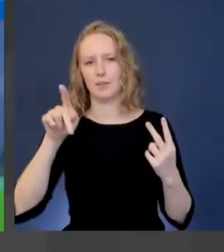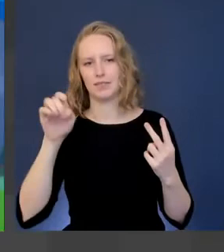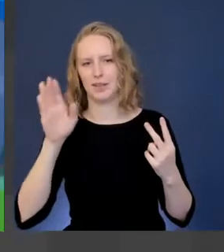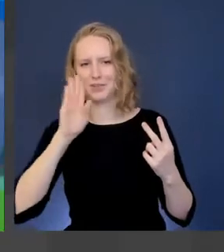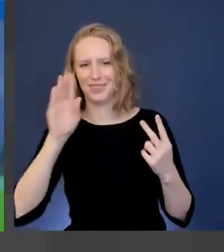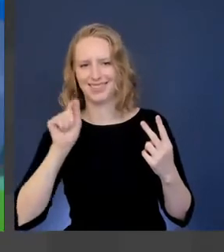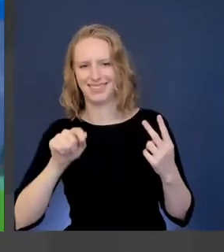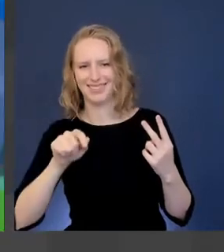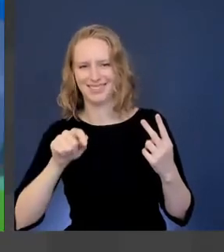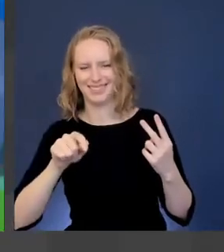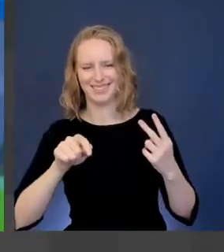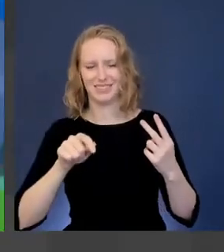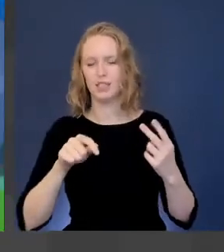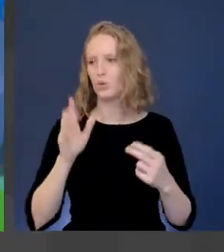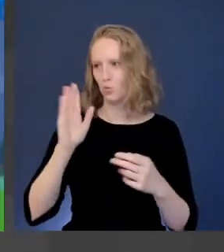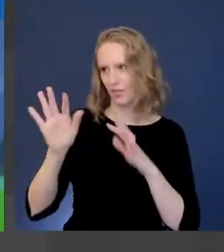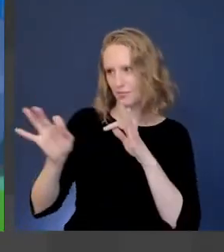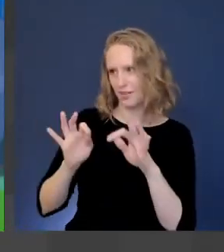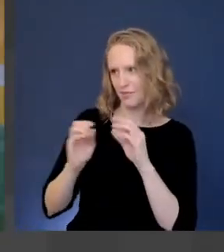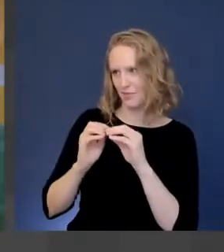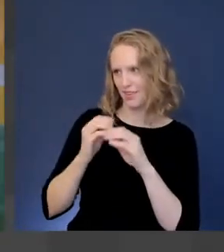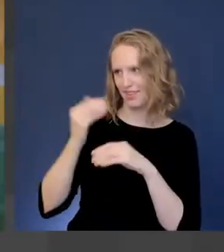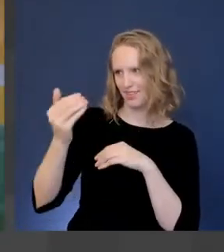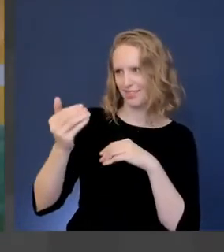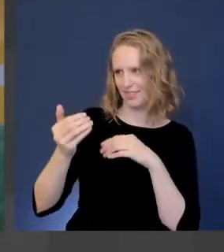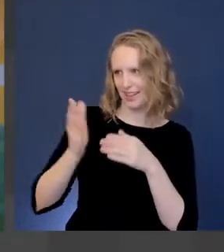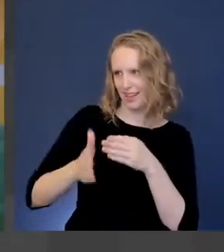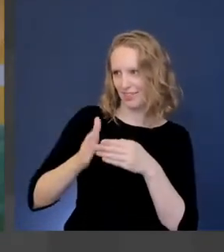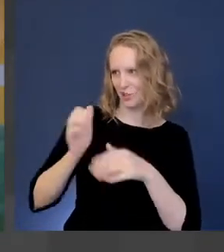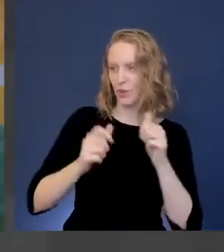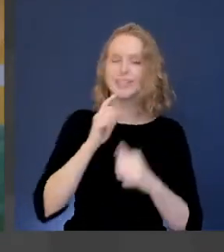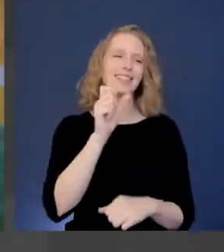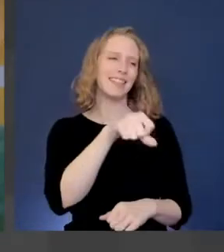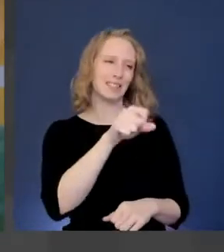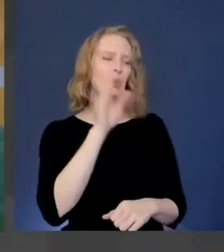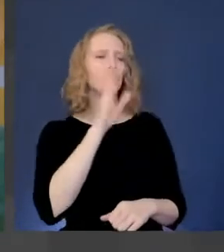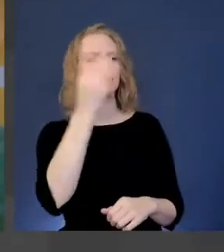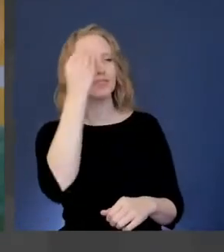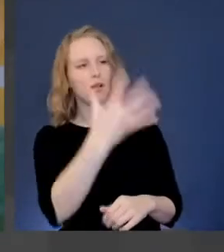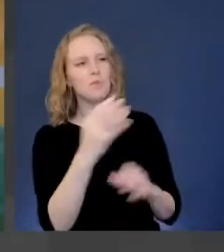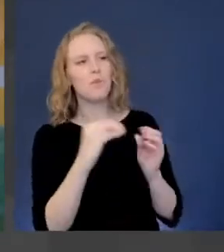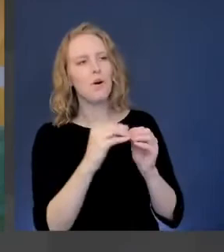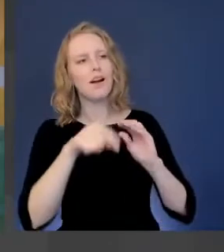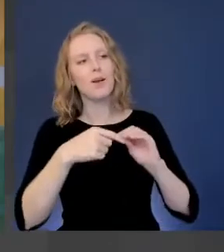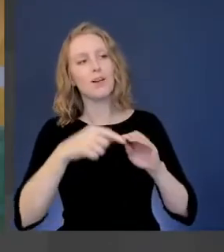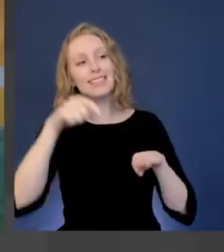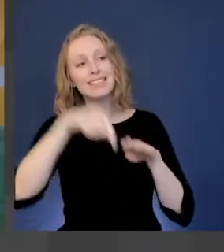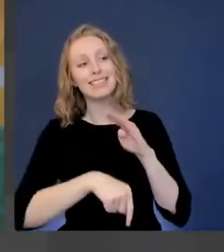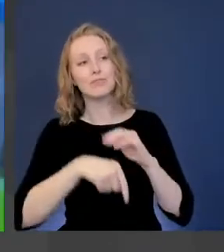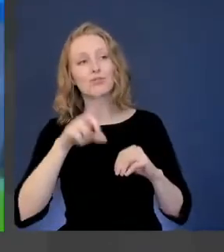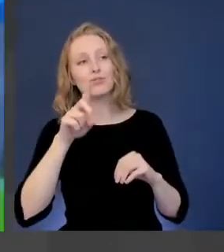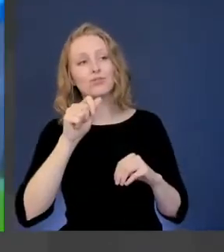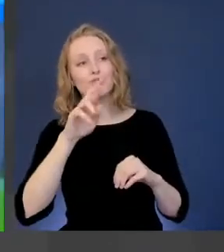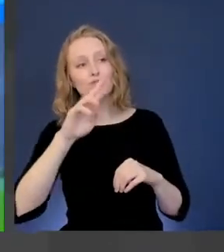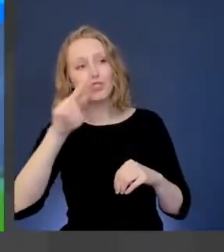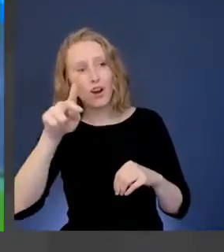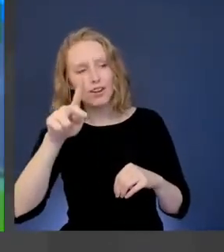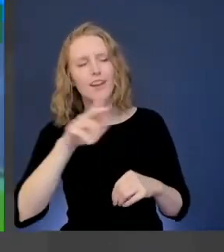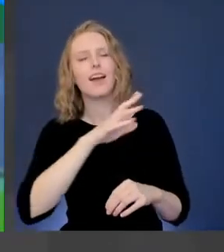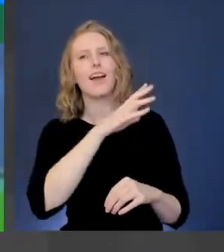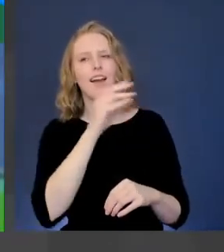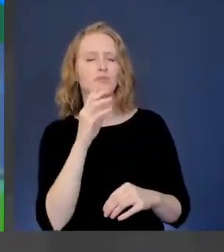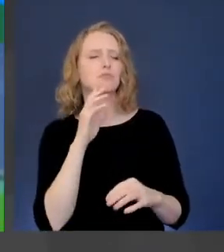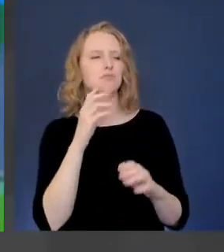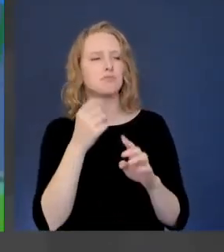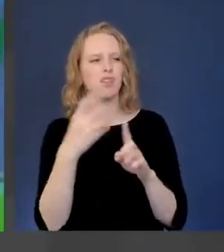update at the end of the show, yes, right? So we're going to show both some new things from the Deep Dark and some other new things. So that's exciting. So we'll move the Deep Dark feature